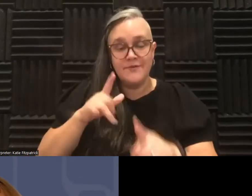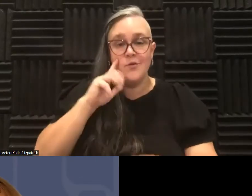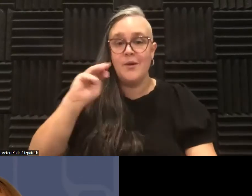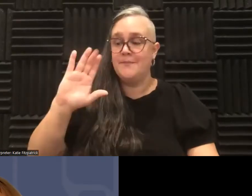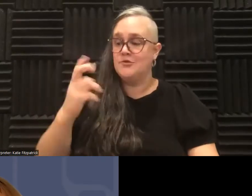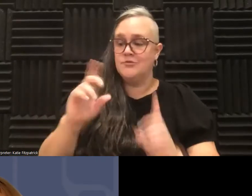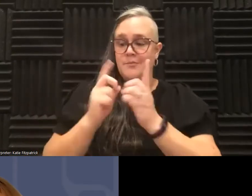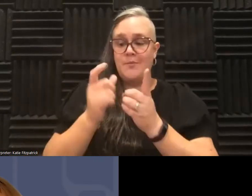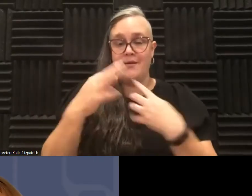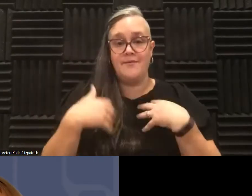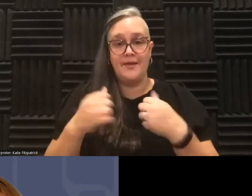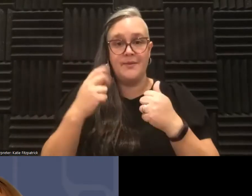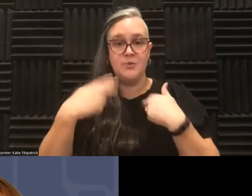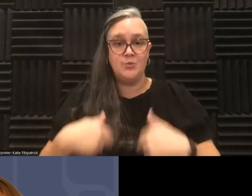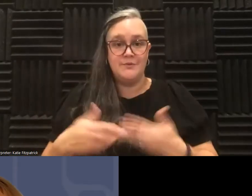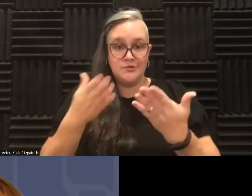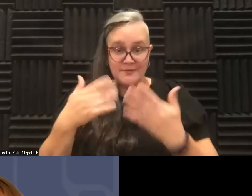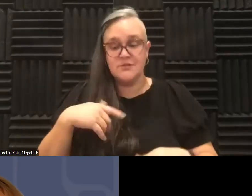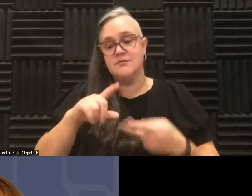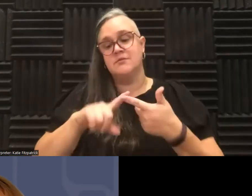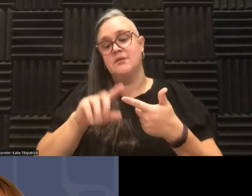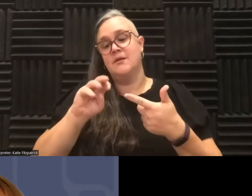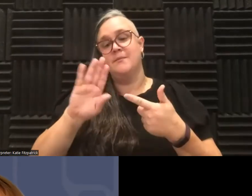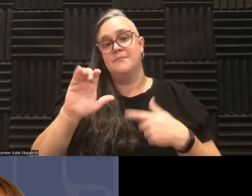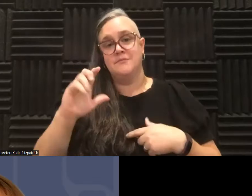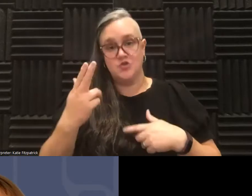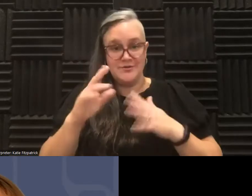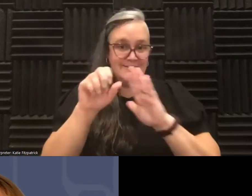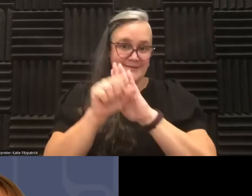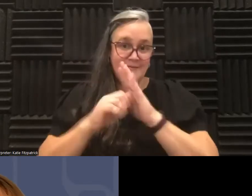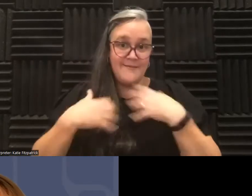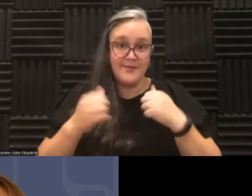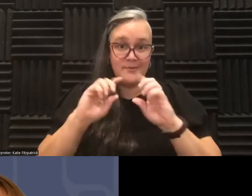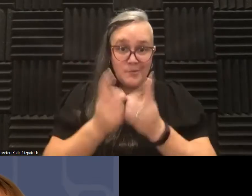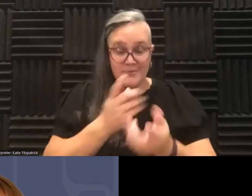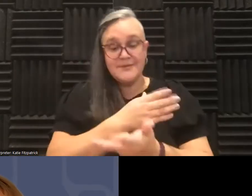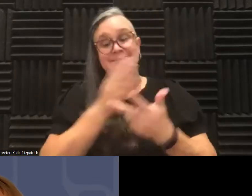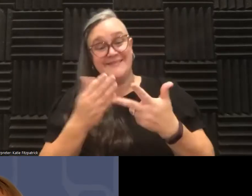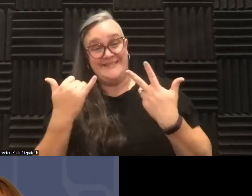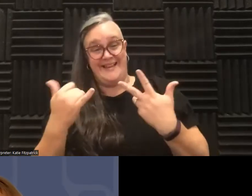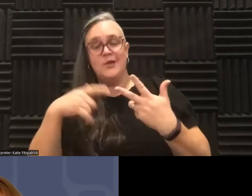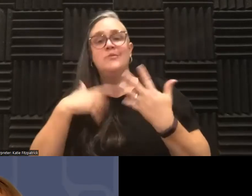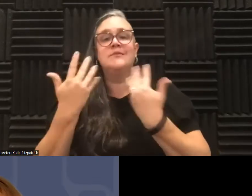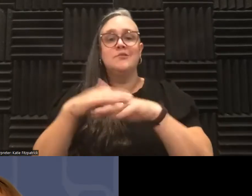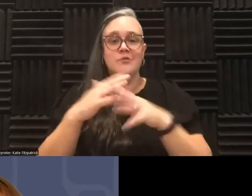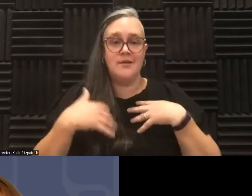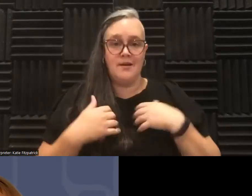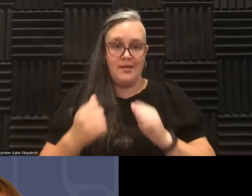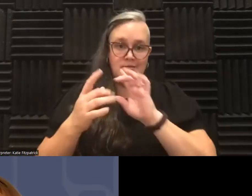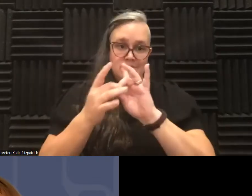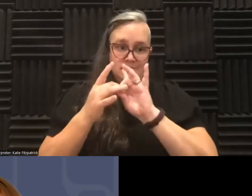Services, Michigan State Health Department, and currently works as an integrated health program manager at the Michigan Primary